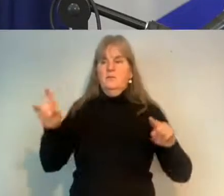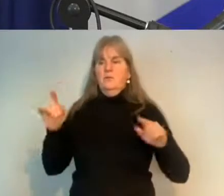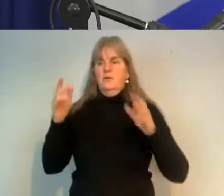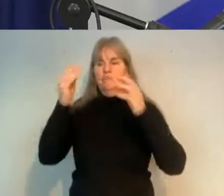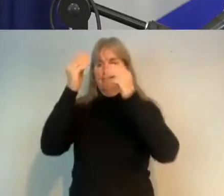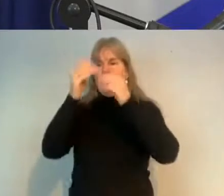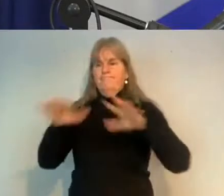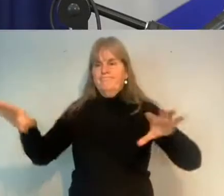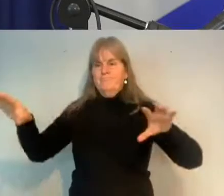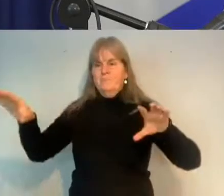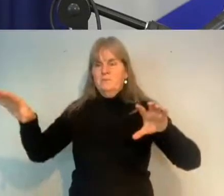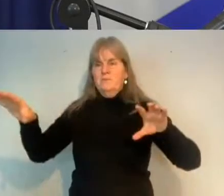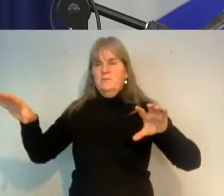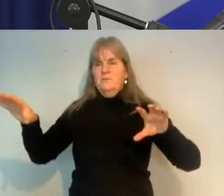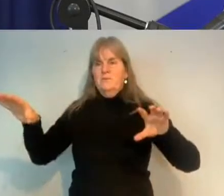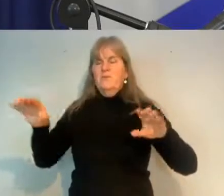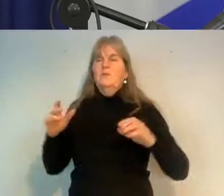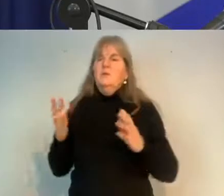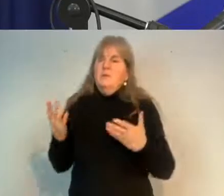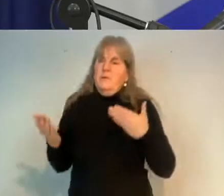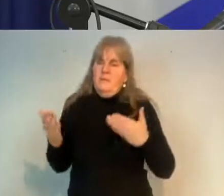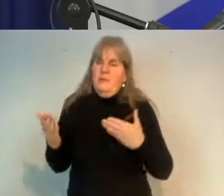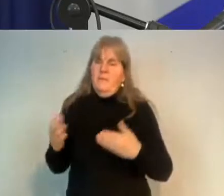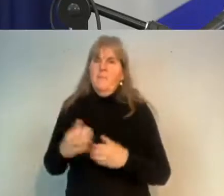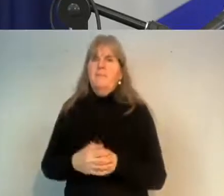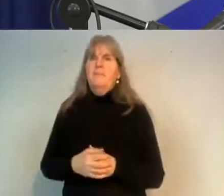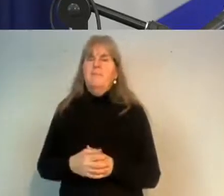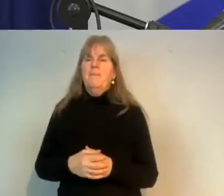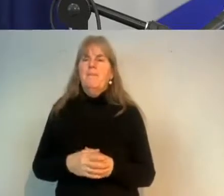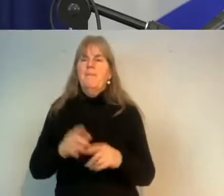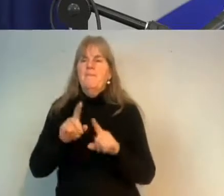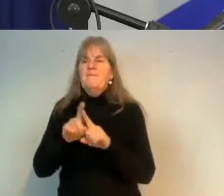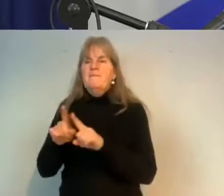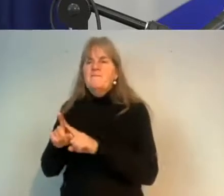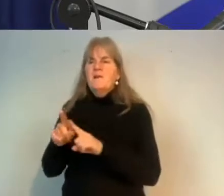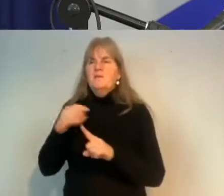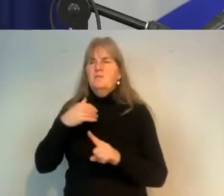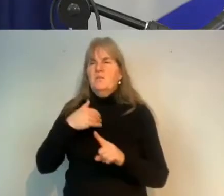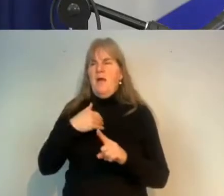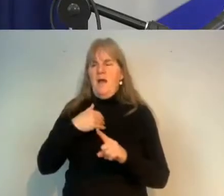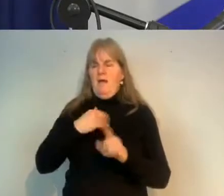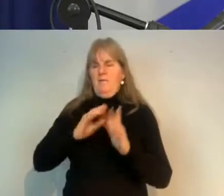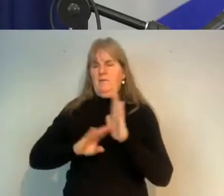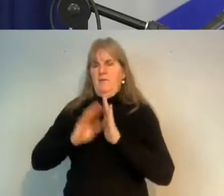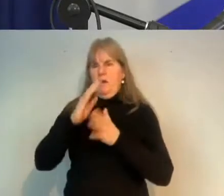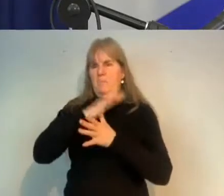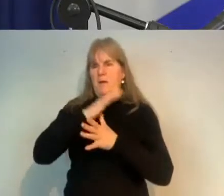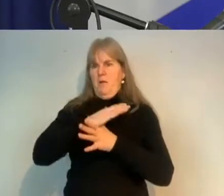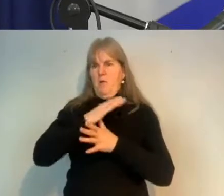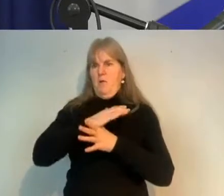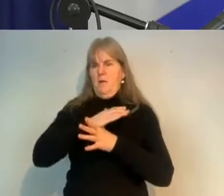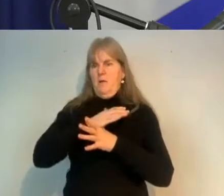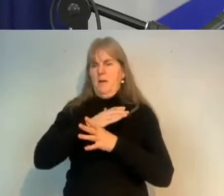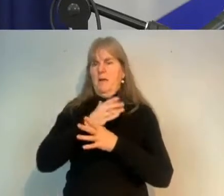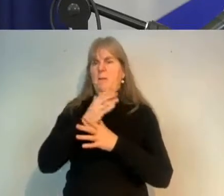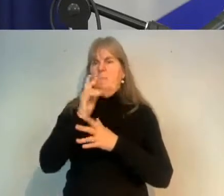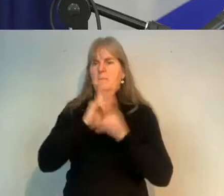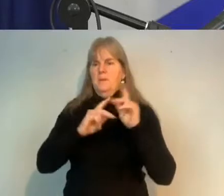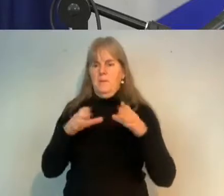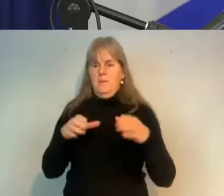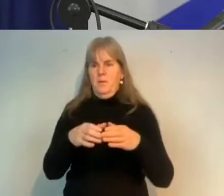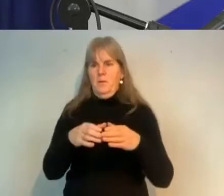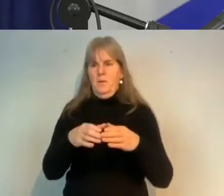also have a more stringent sort of characteristic of priority populations that we would do if we needed to do